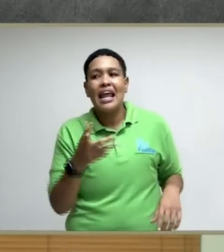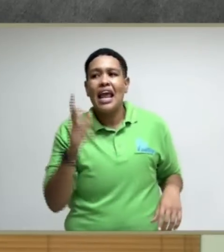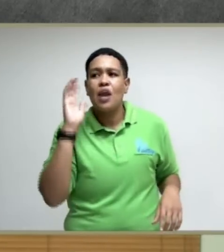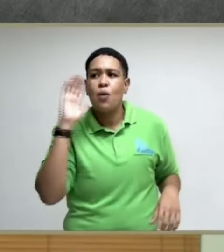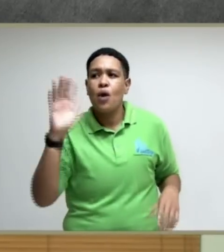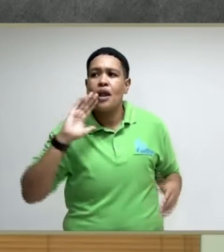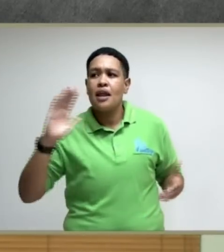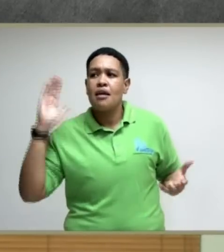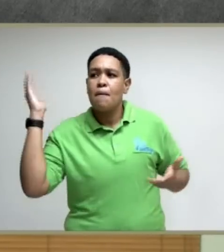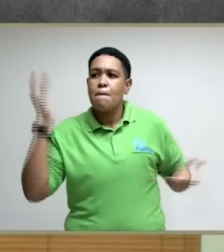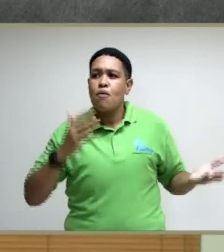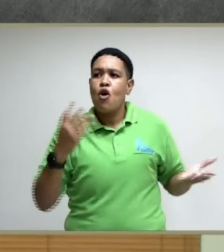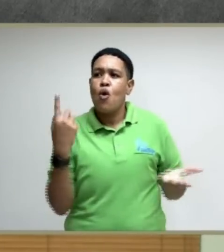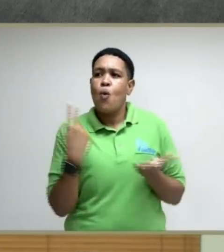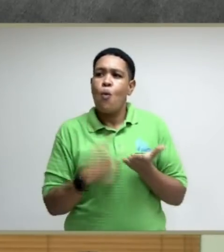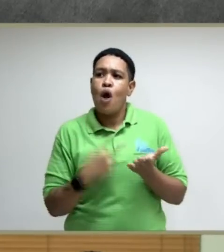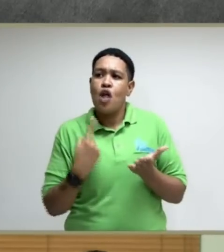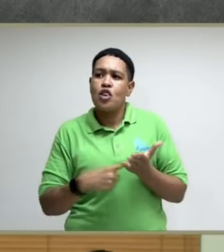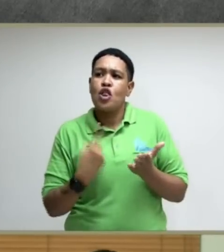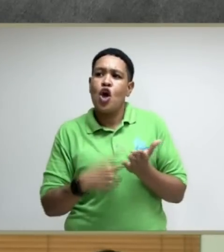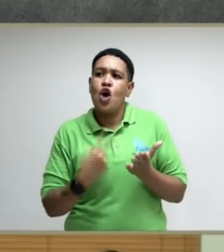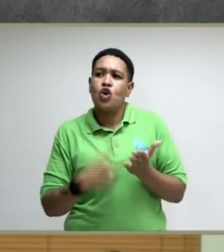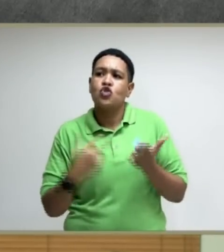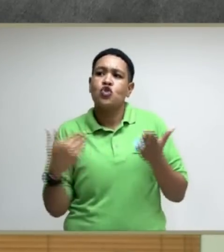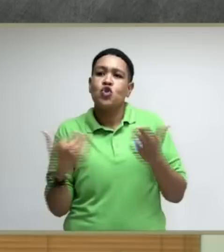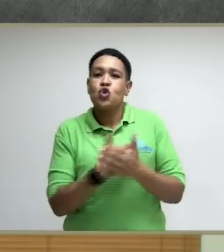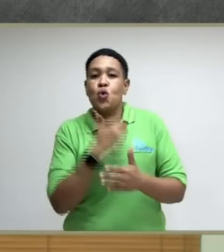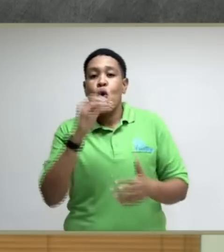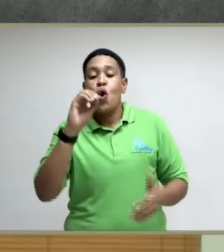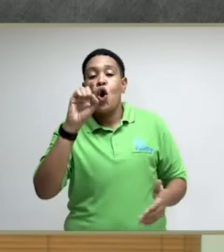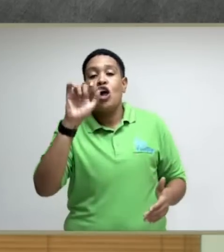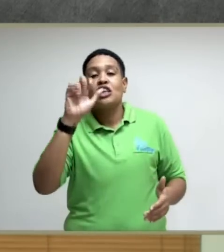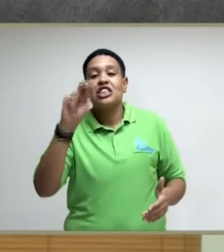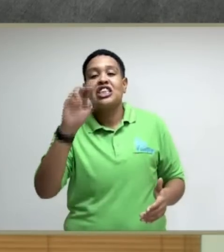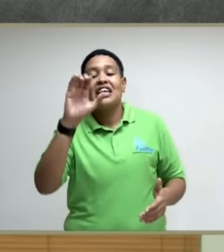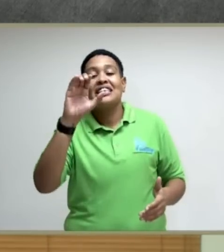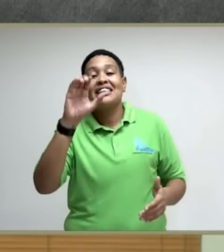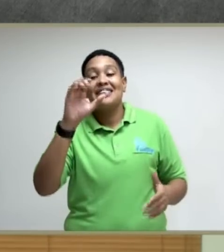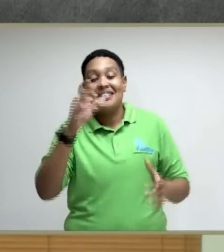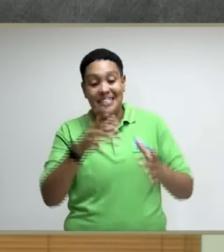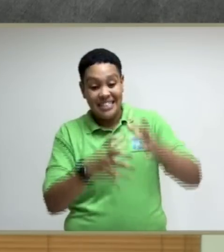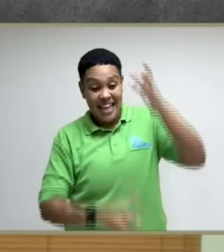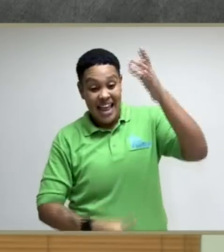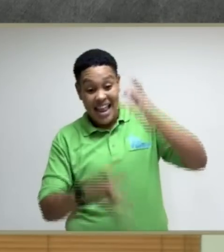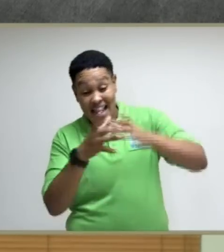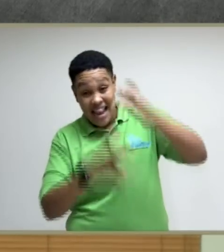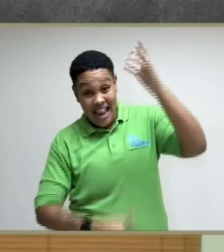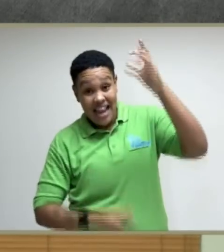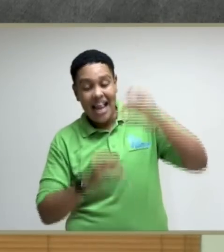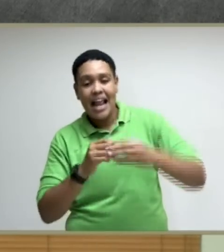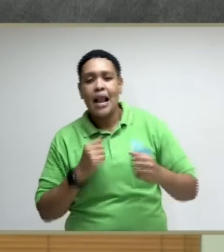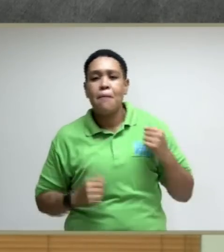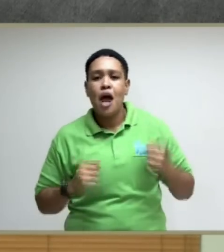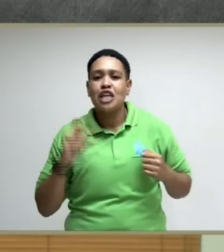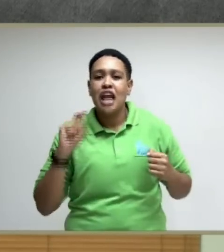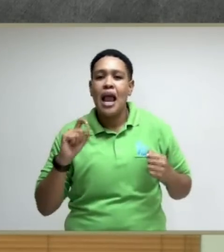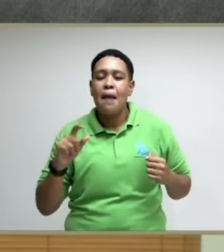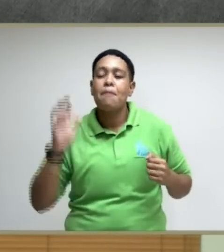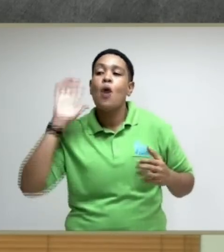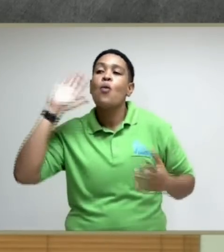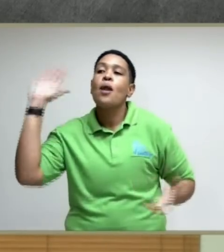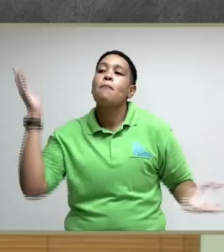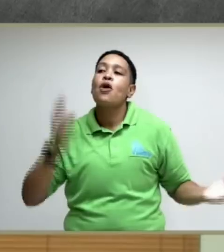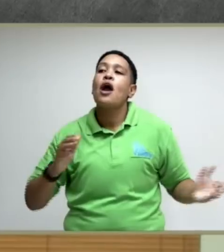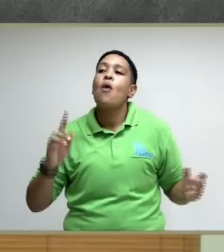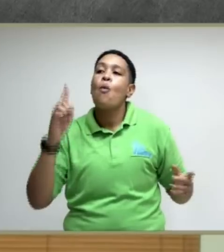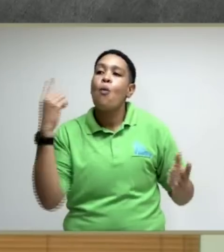have brought in 1,000 new oxygen cylinders in the March-April surge, and that they would bring in